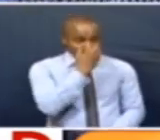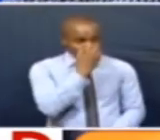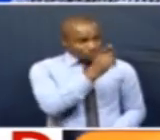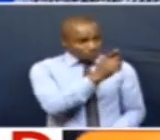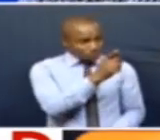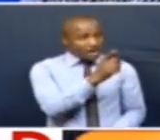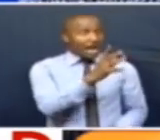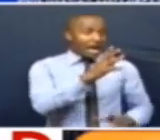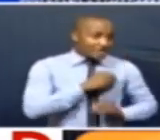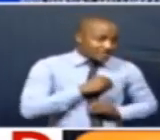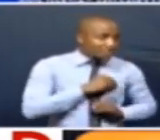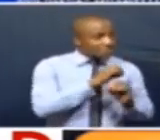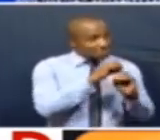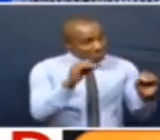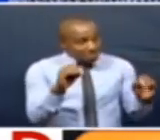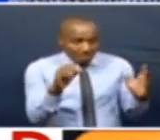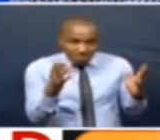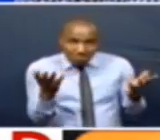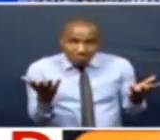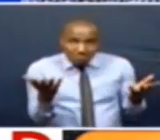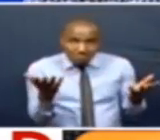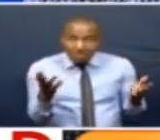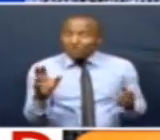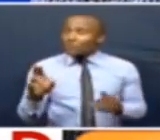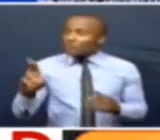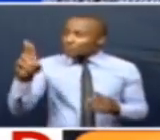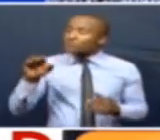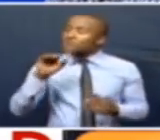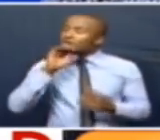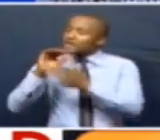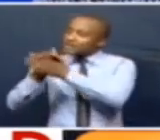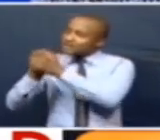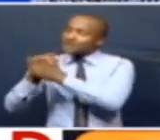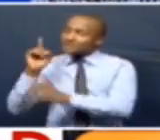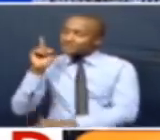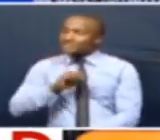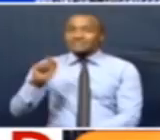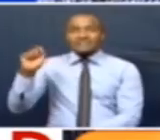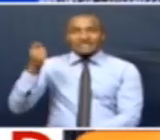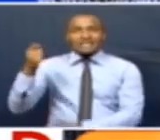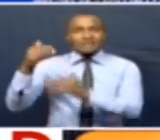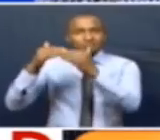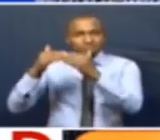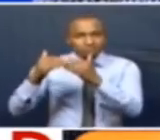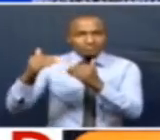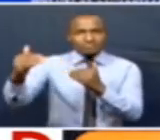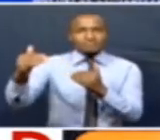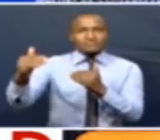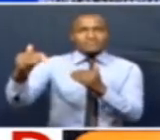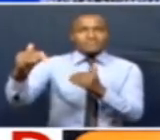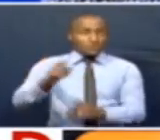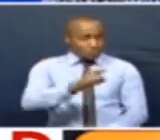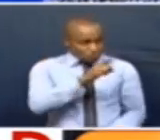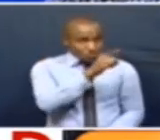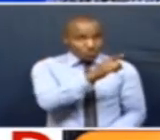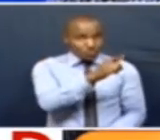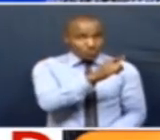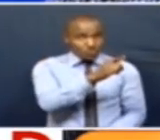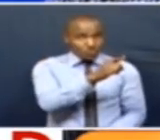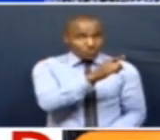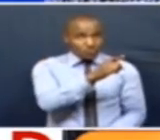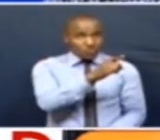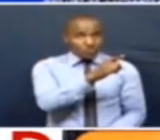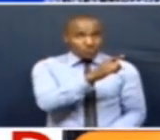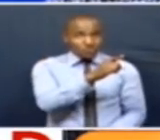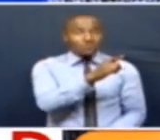upende usipende, handshake itafanya kazi na Kenya itaenda mbele, na wewe utaendelea kuangalia